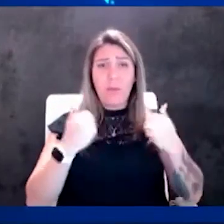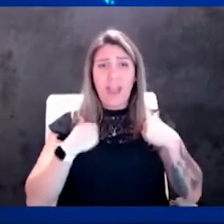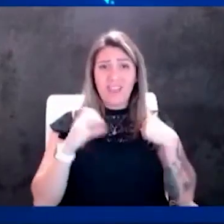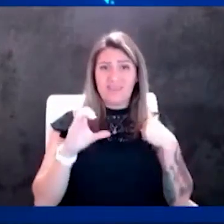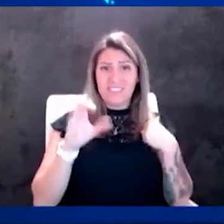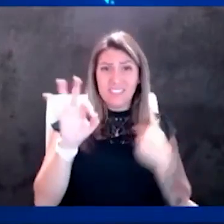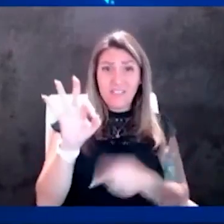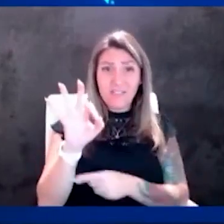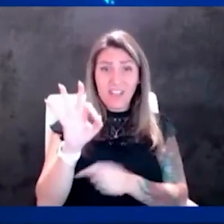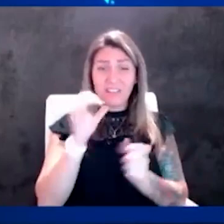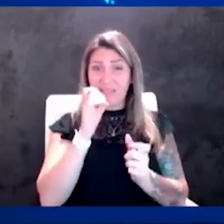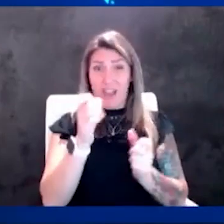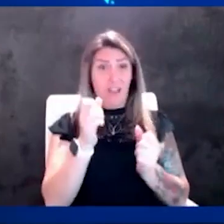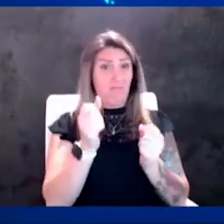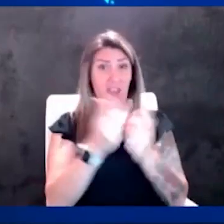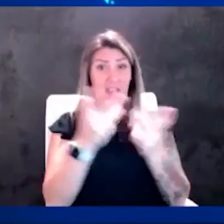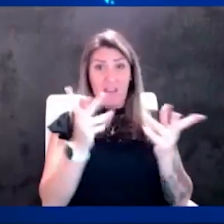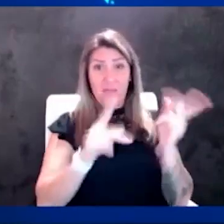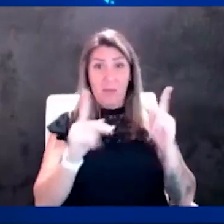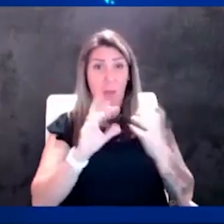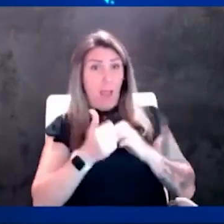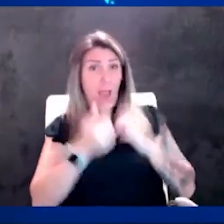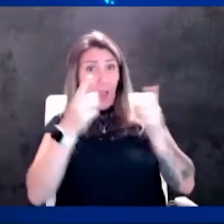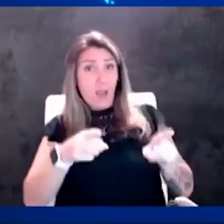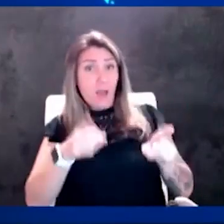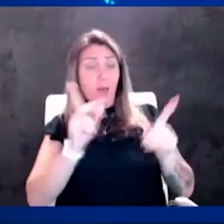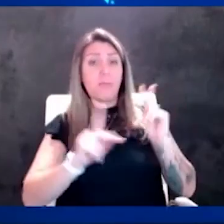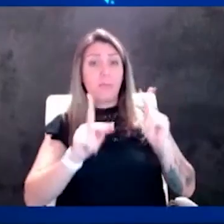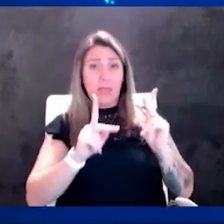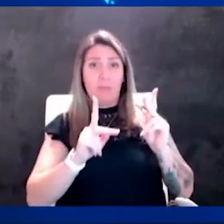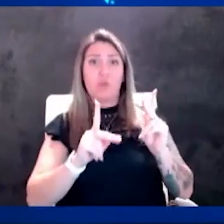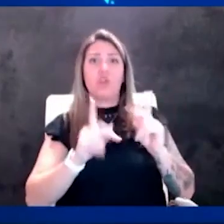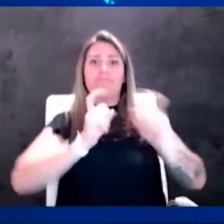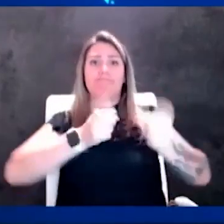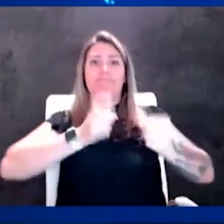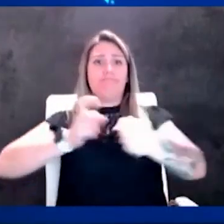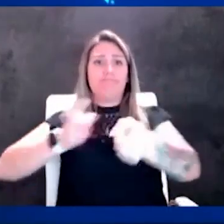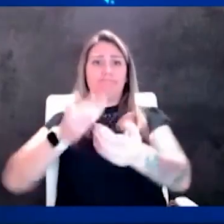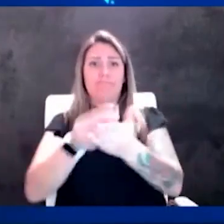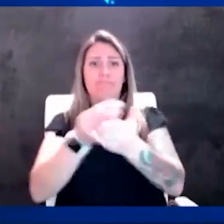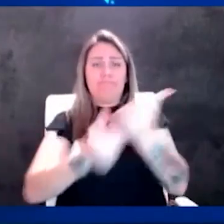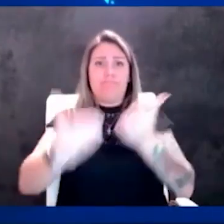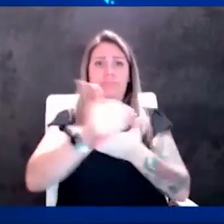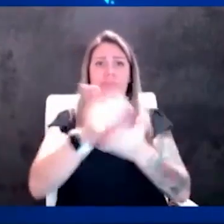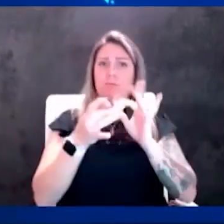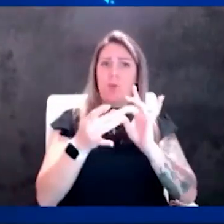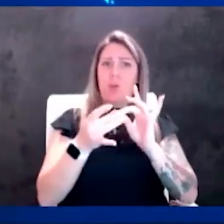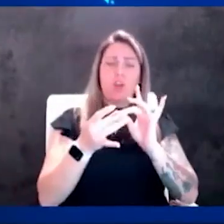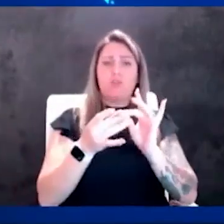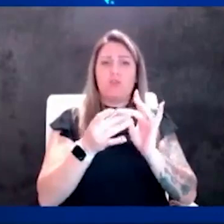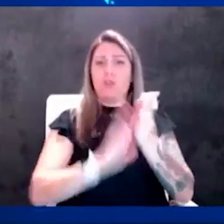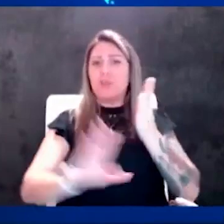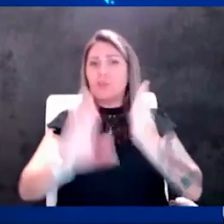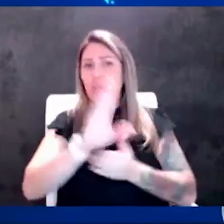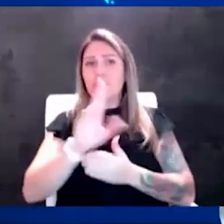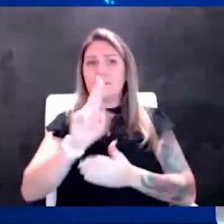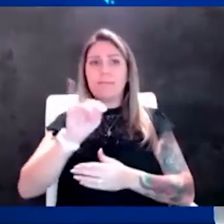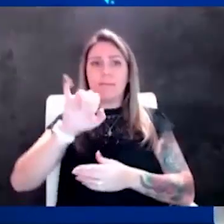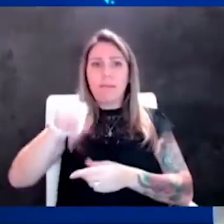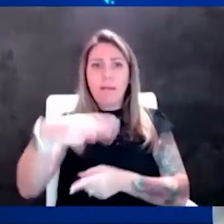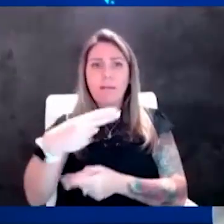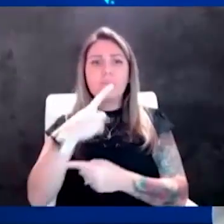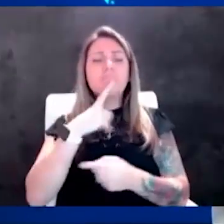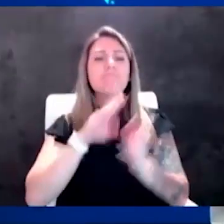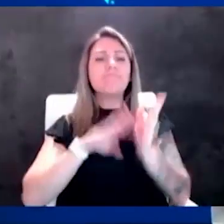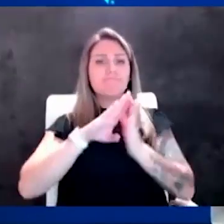so how is it that it happened? Well, people raised money. They had a partnership with research universities and the NIH, and they developed new drugs that are now in the process of